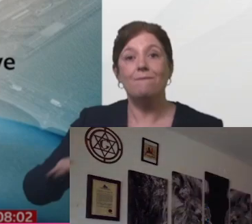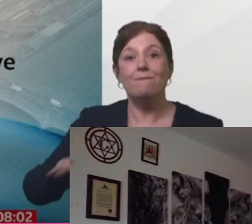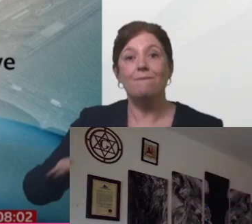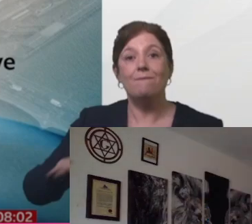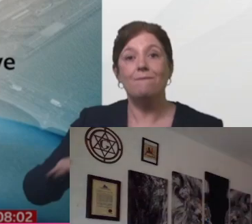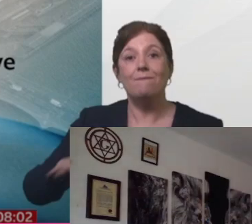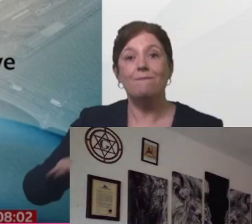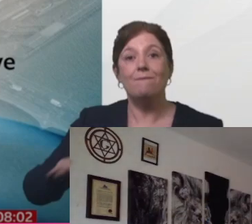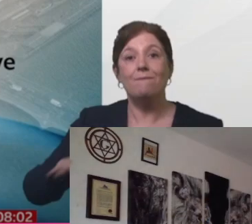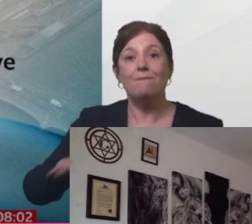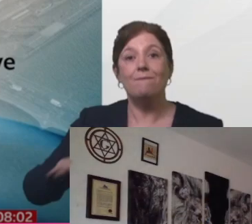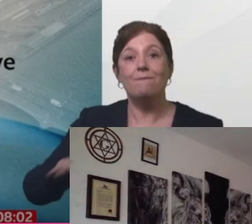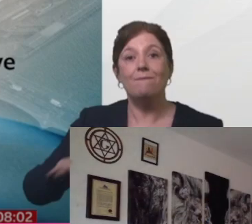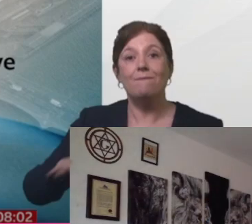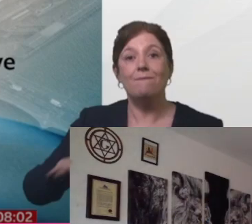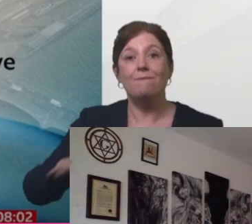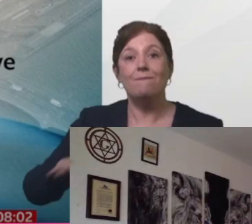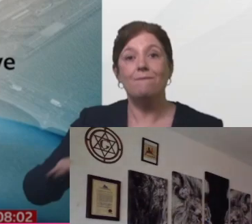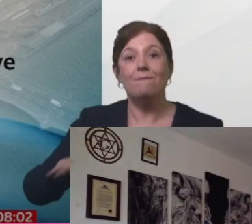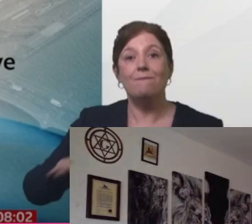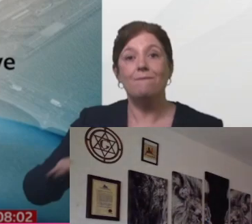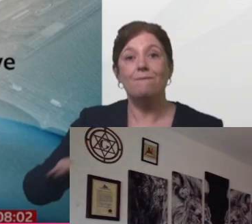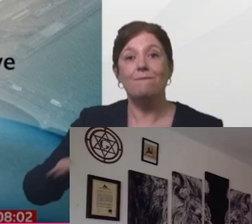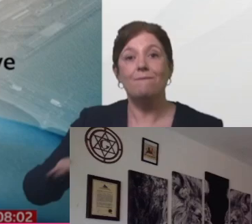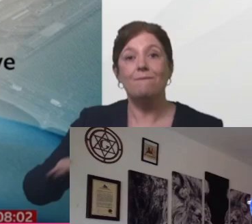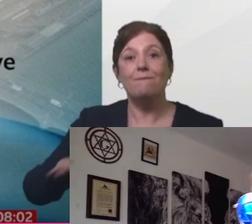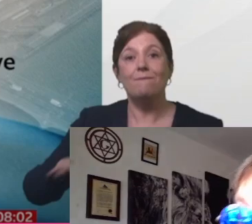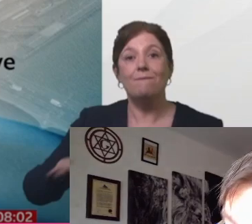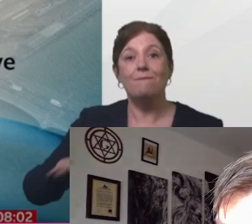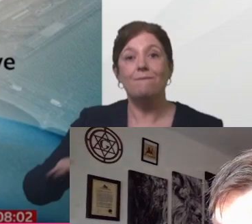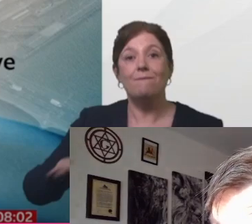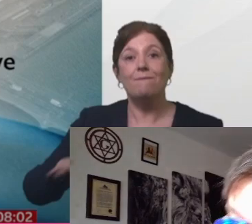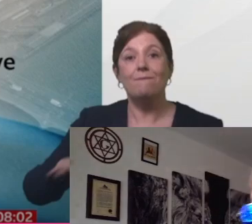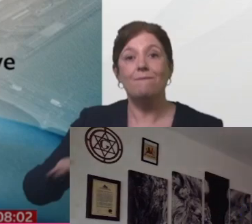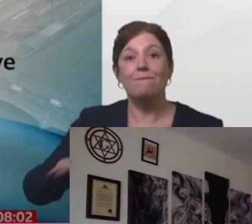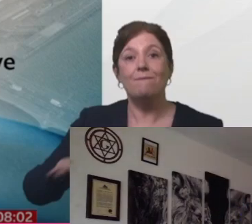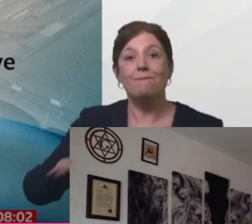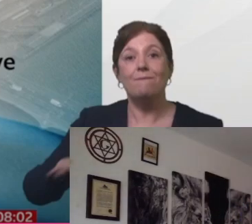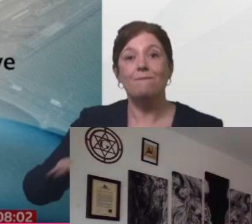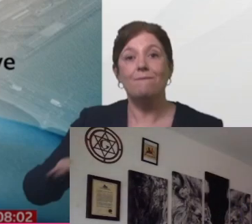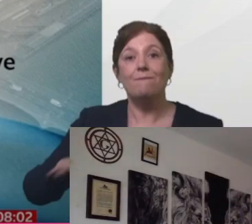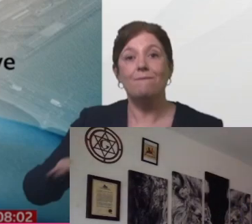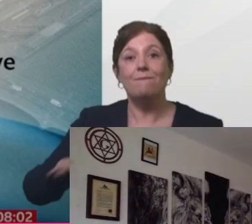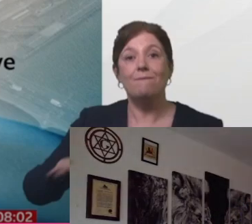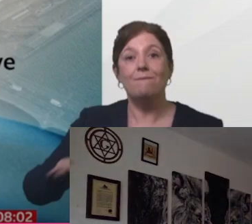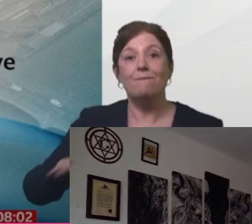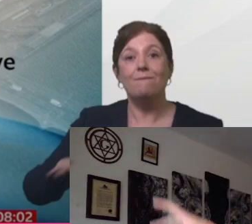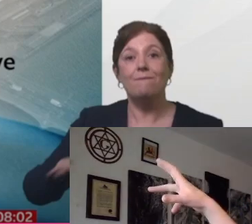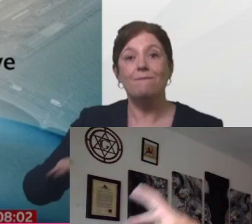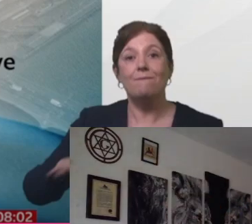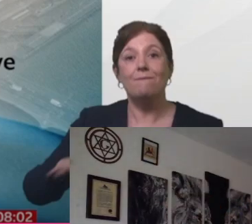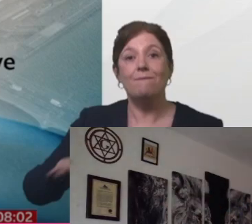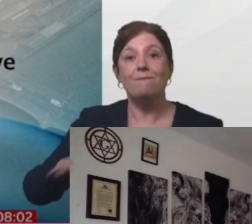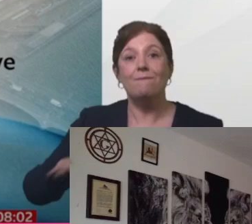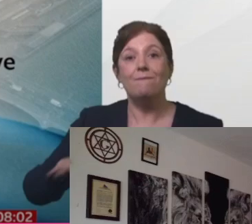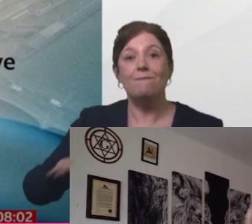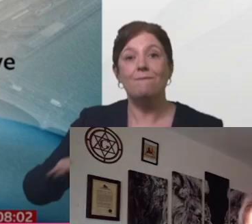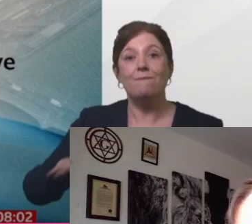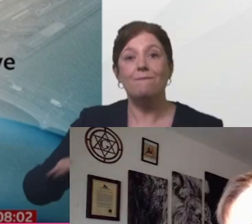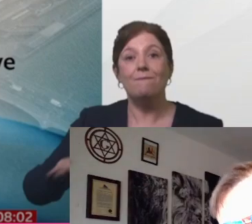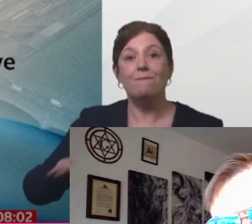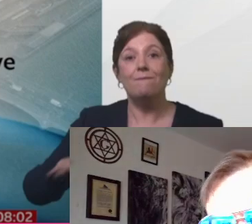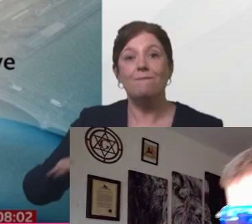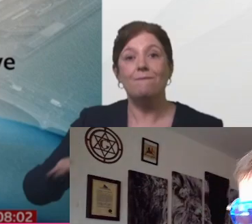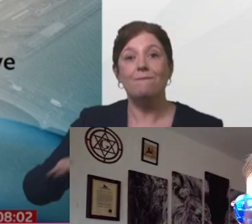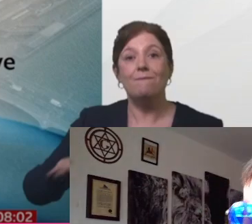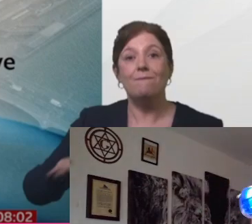monarchy. Show me this constitution. No cunt can, because it doesn't exist. It's all fucking bits and bobs. Honestly, go and try